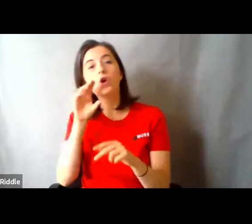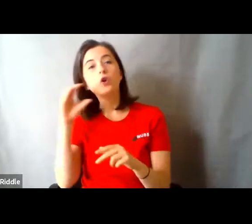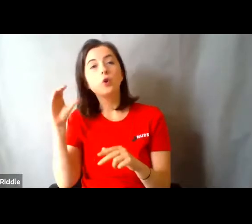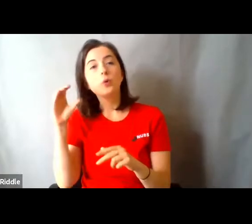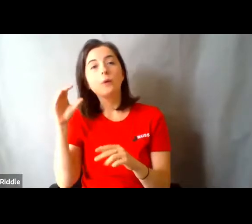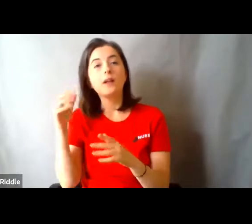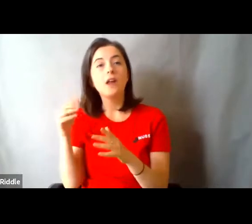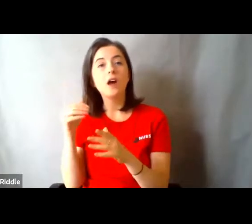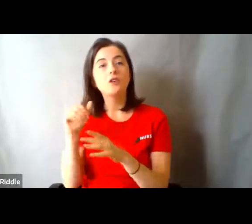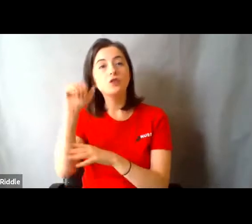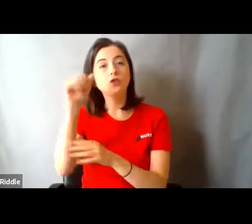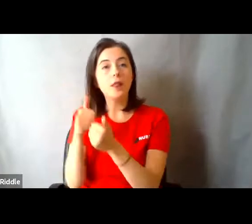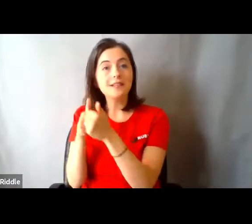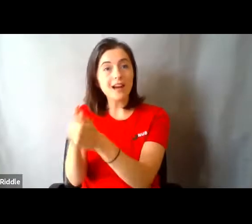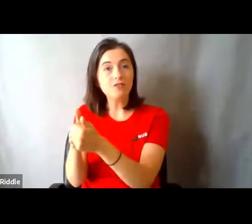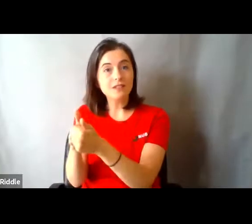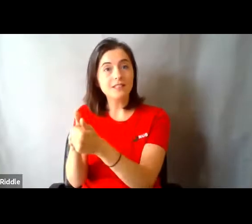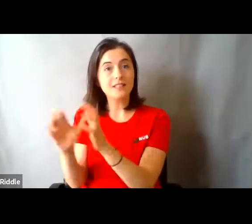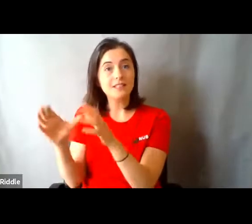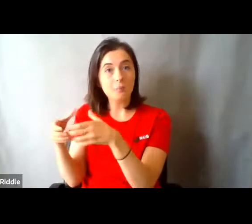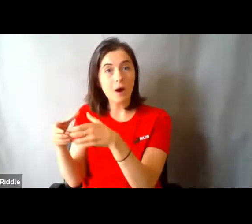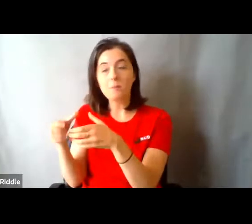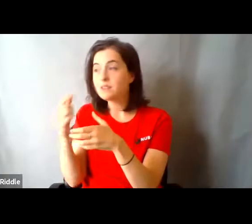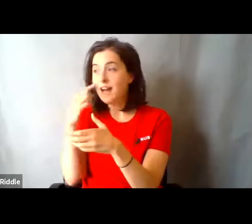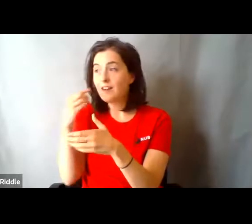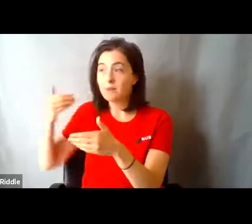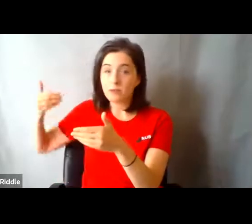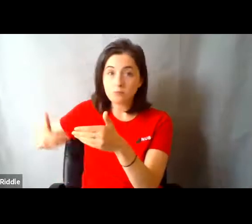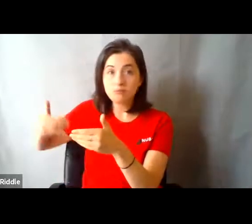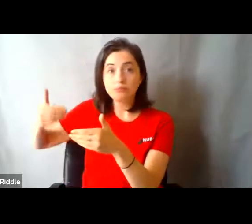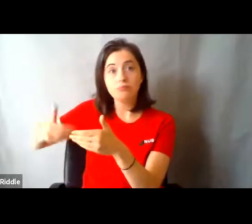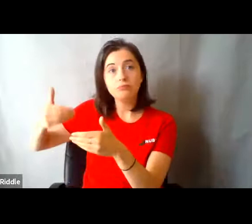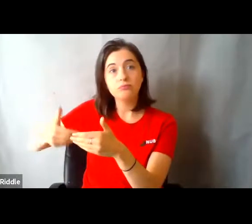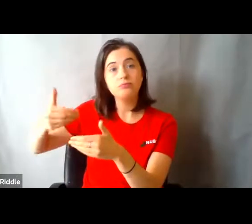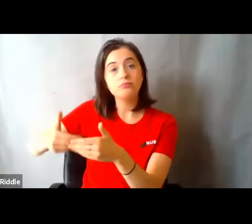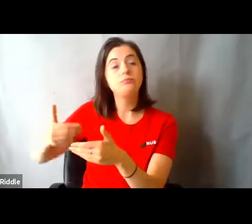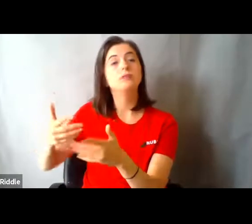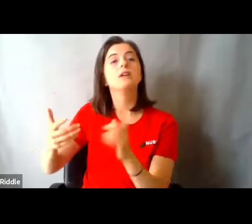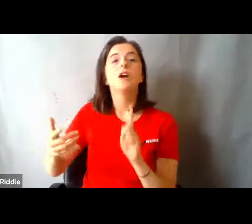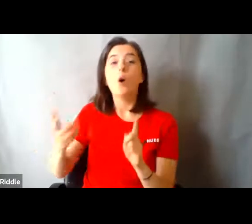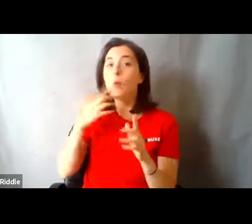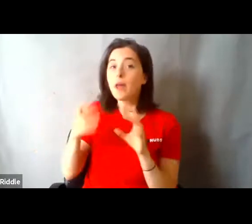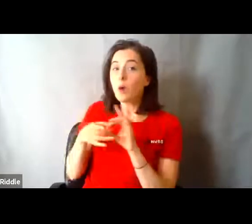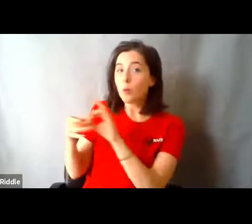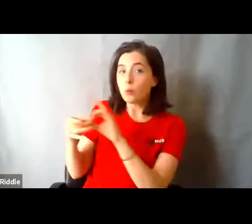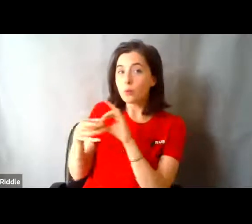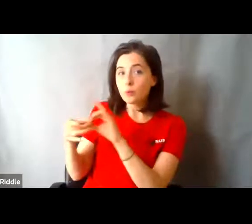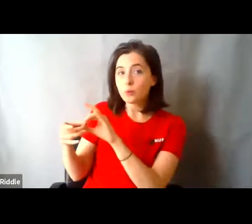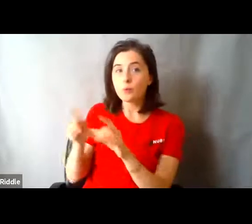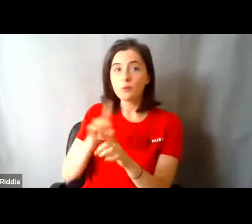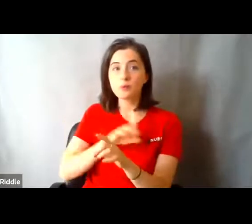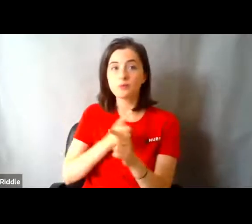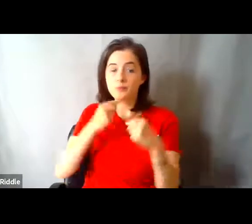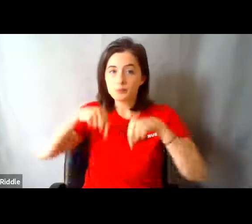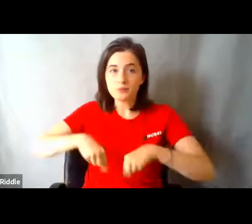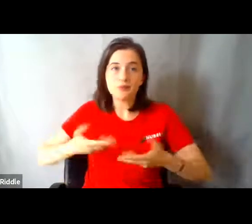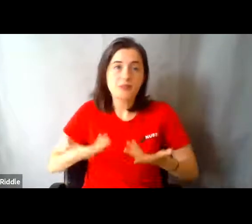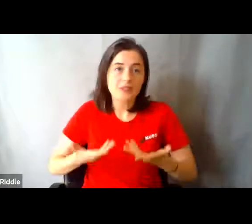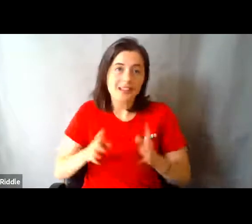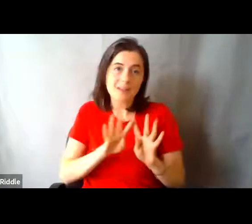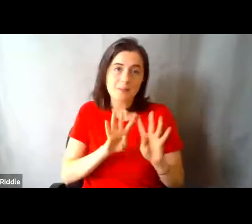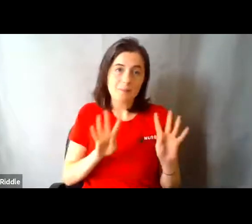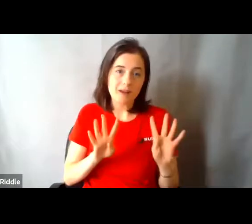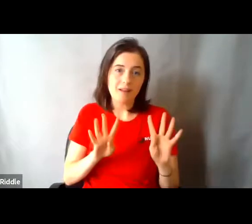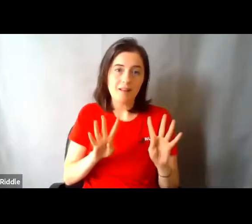We're really, really pleased to be working with the Cuba Solidarity campaign in order to bring you today's panel and